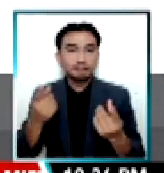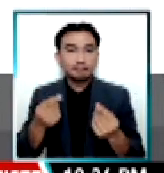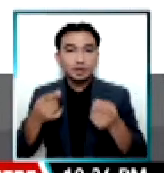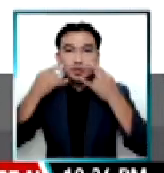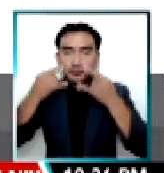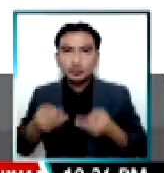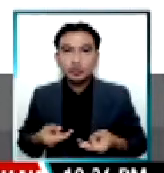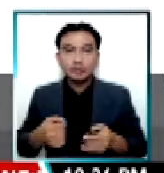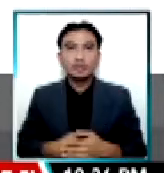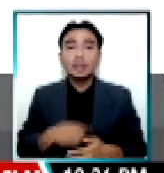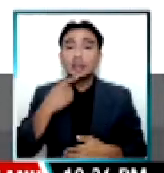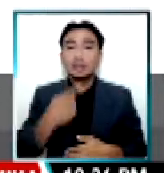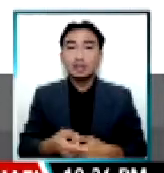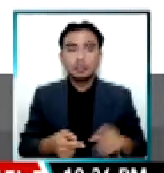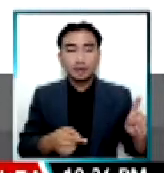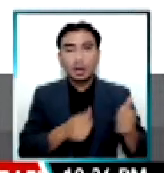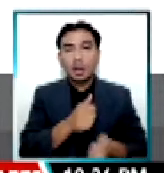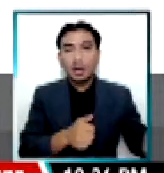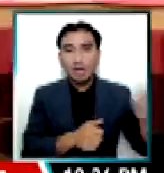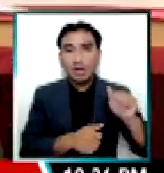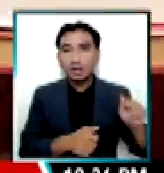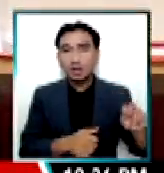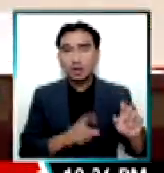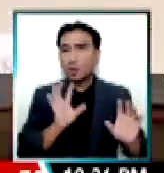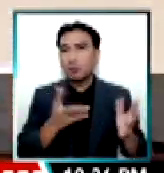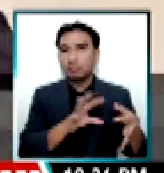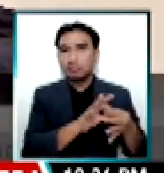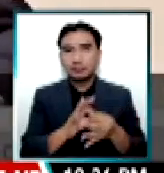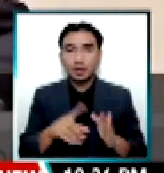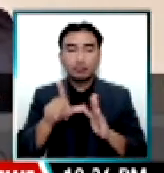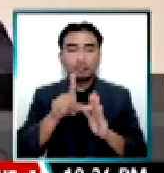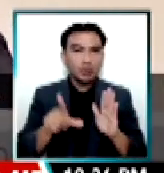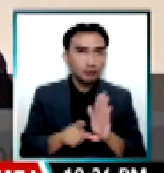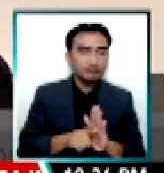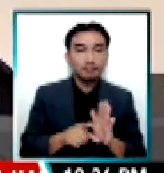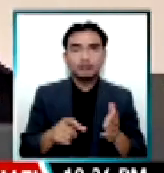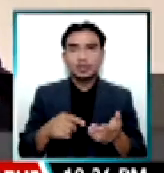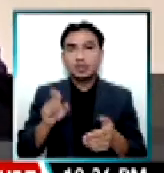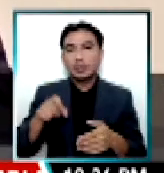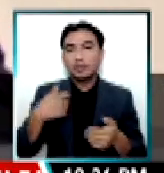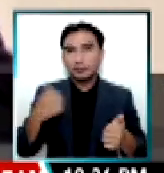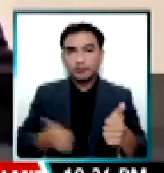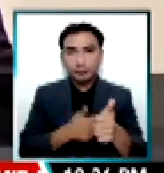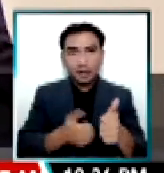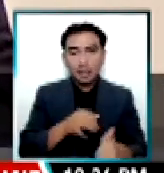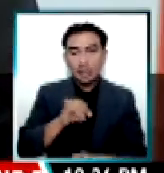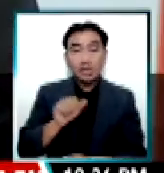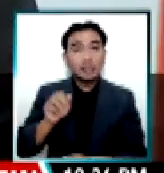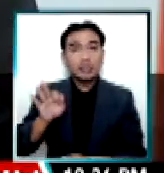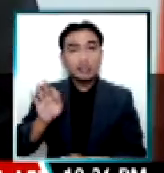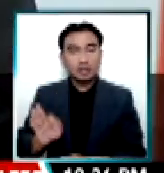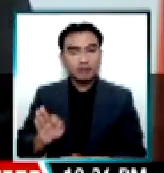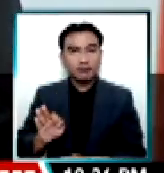Secretary Eduardo Anyo, walang legal na basehan ng ordinansa at ang masusunod pa rin ay ang resolusyon ng Interagency Task Force for the